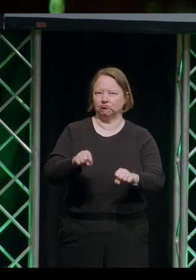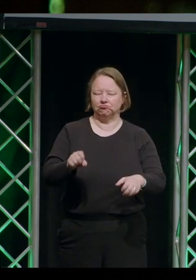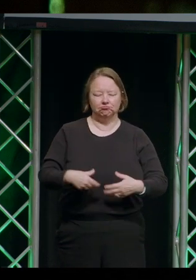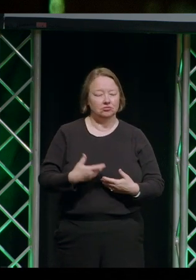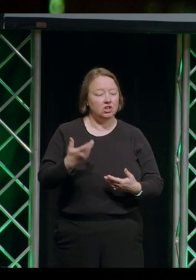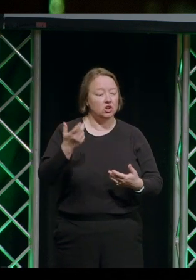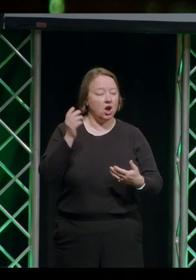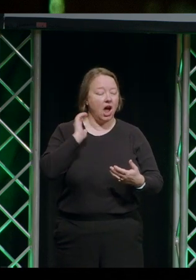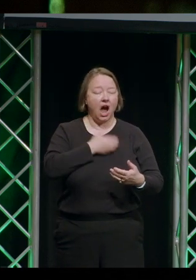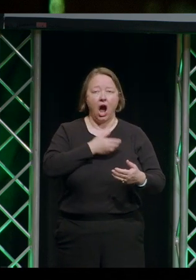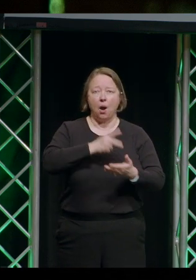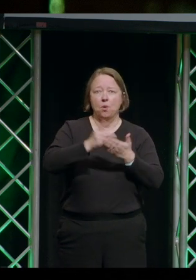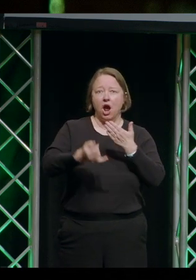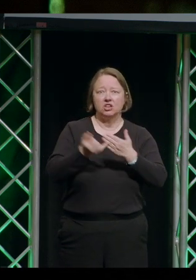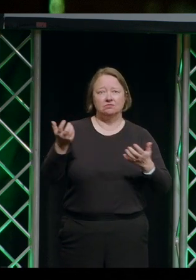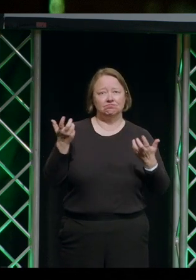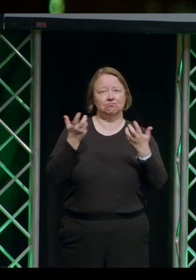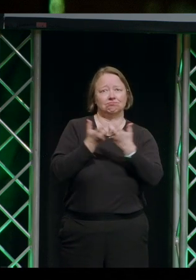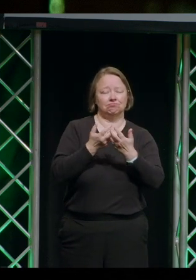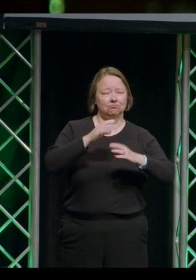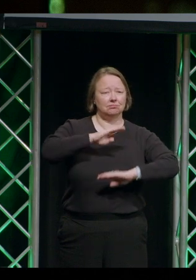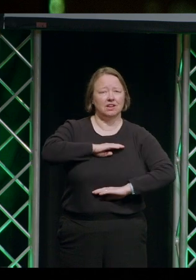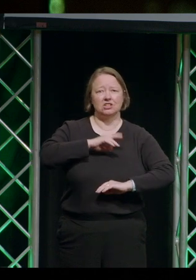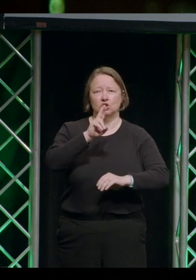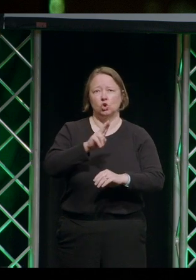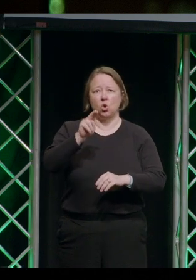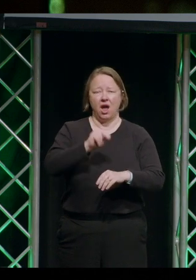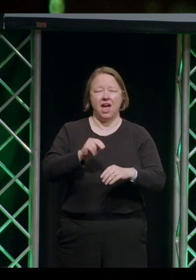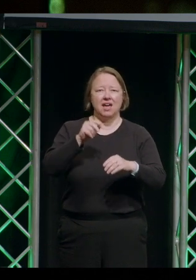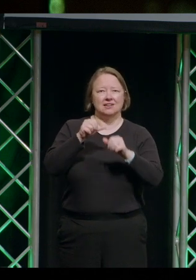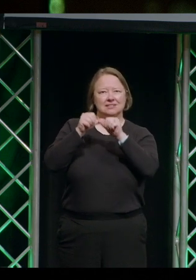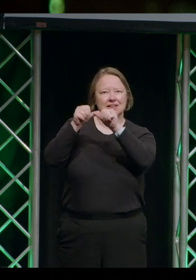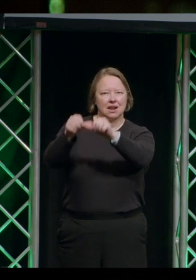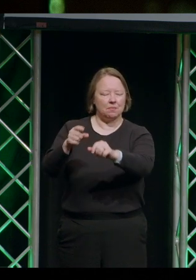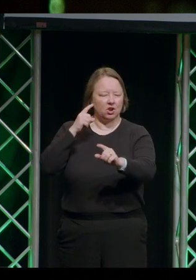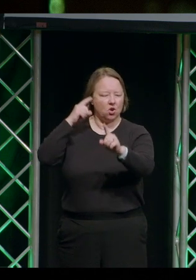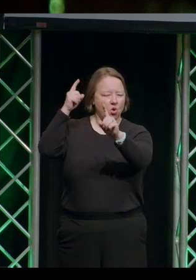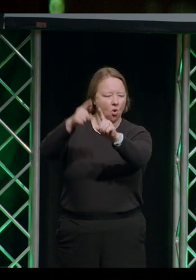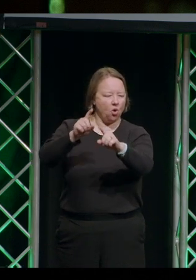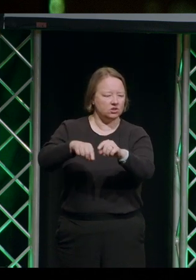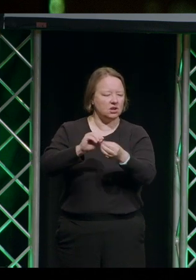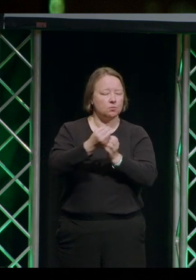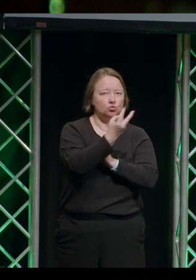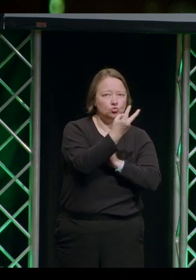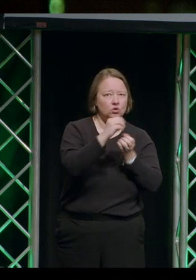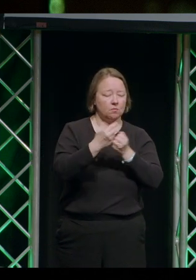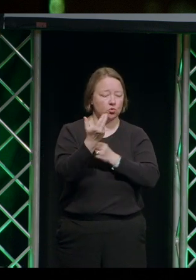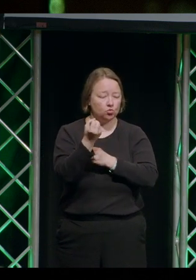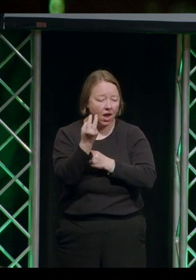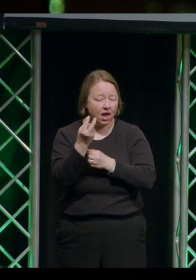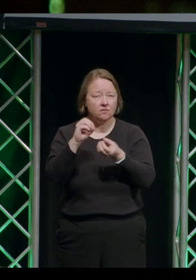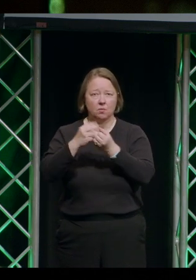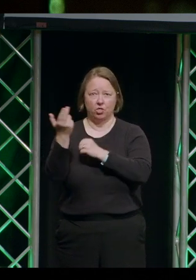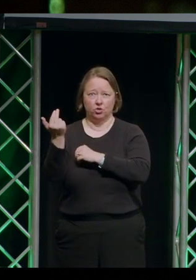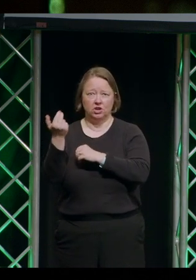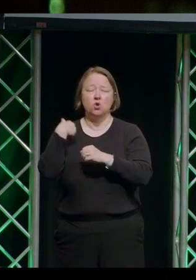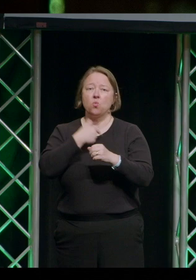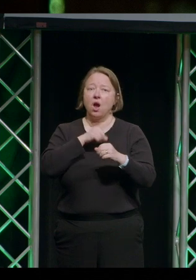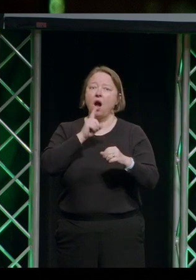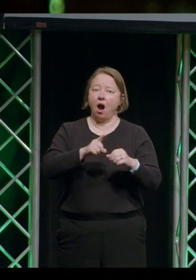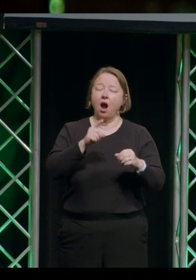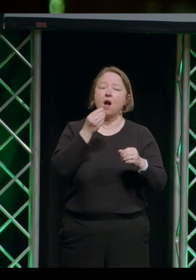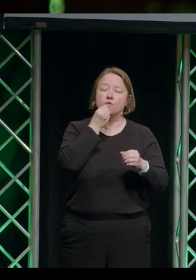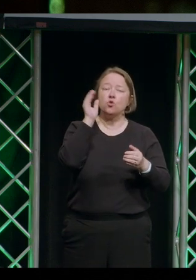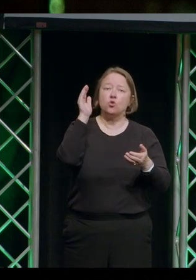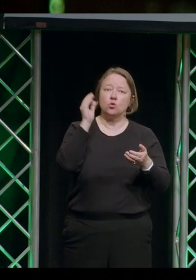Our project fits within the UN Sustainability Goals 2, 12, and 13 because we're not only reducing food waste, we are